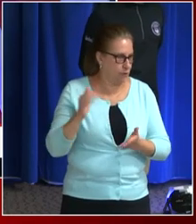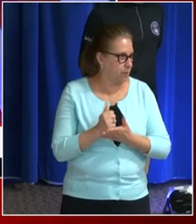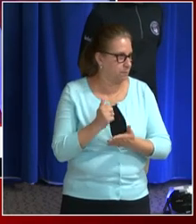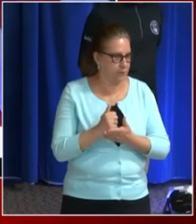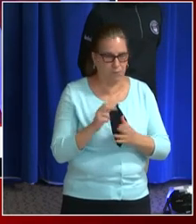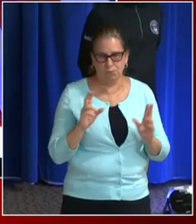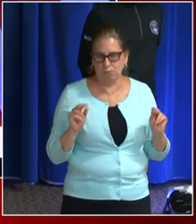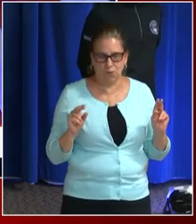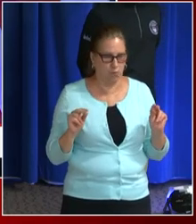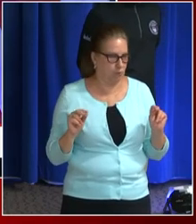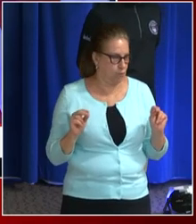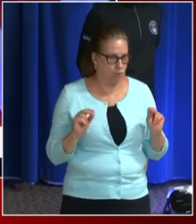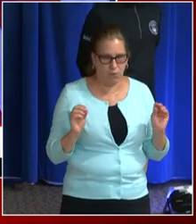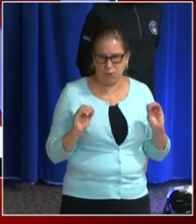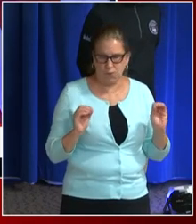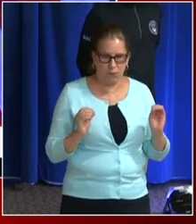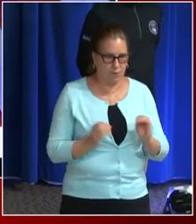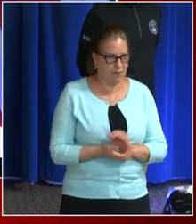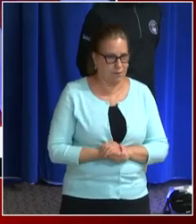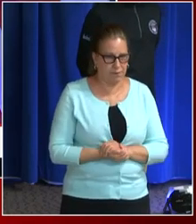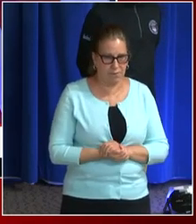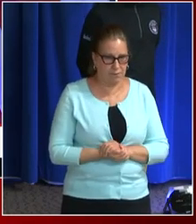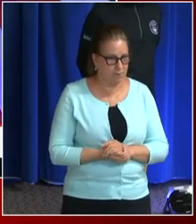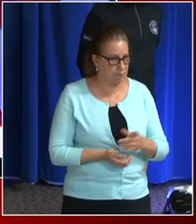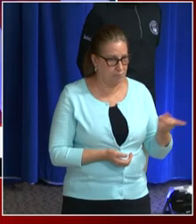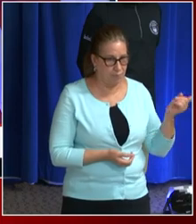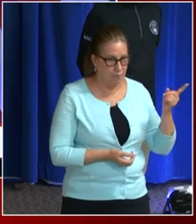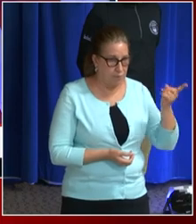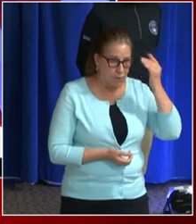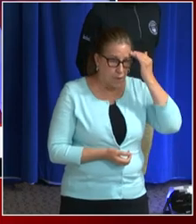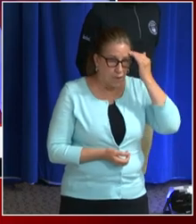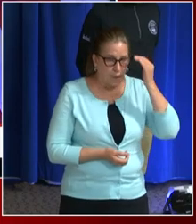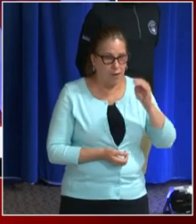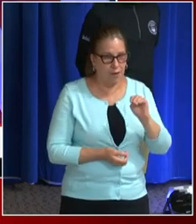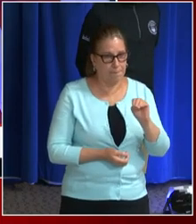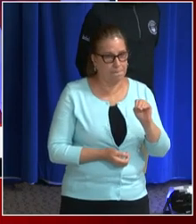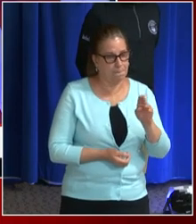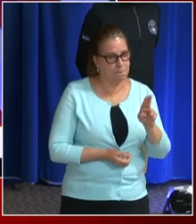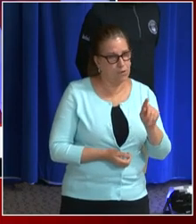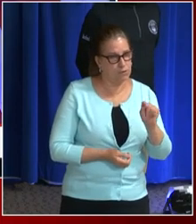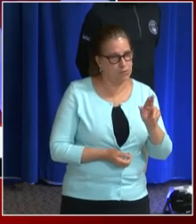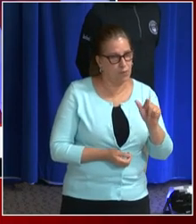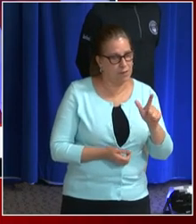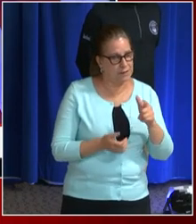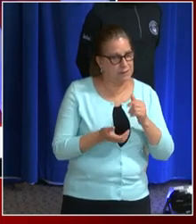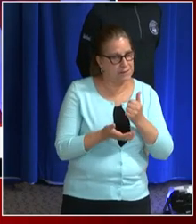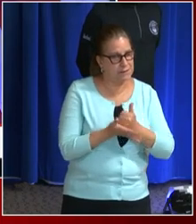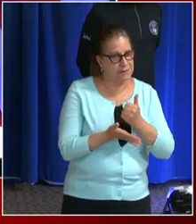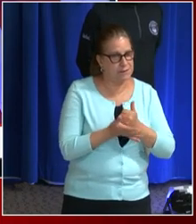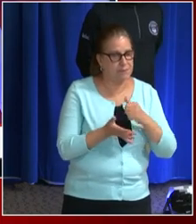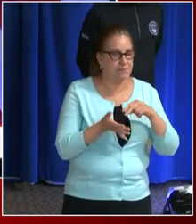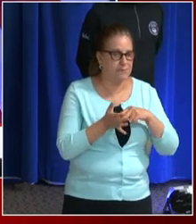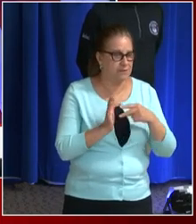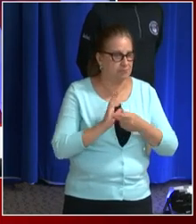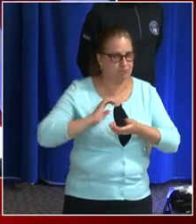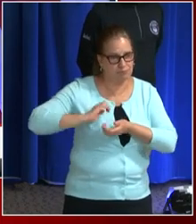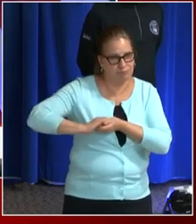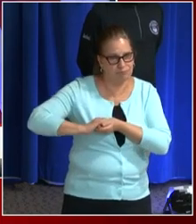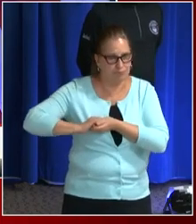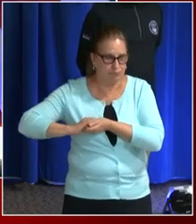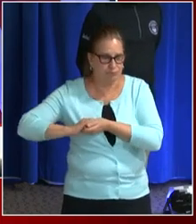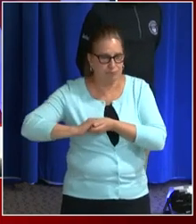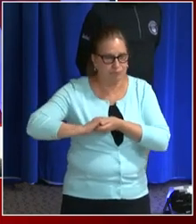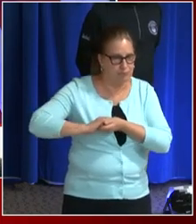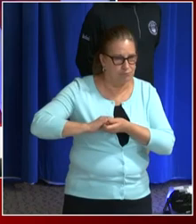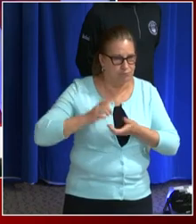For those not familiar with the mutual assistance process, sometimes, especially when we have large-scale events, you are probably most